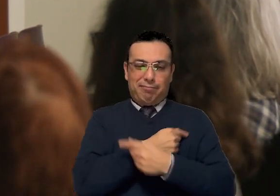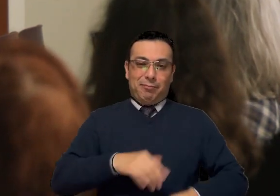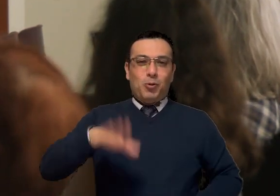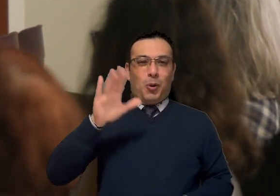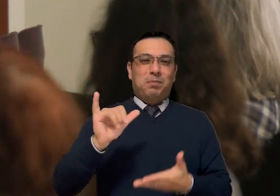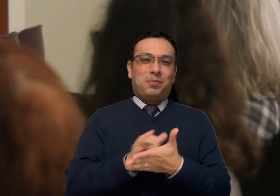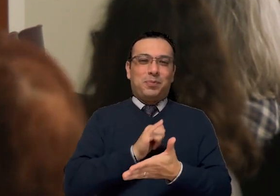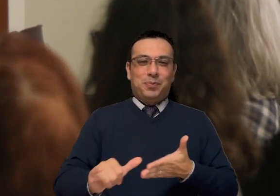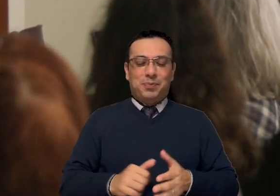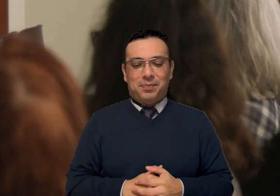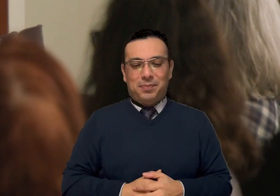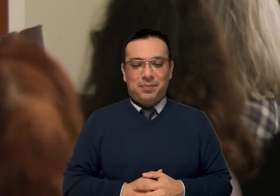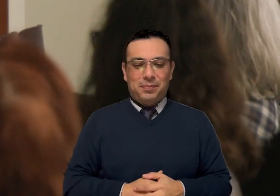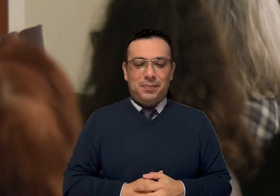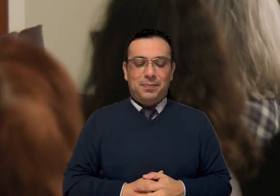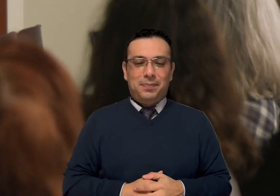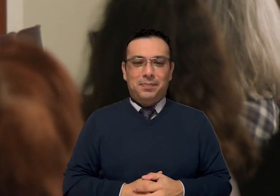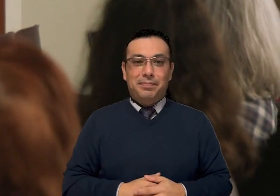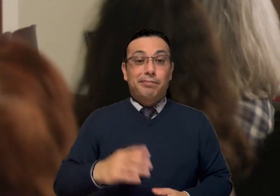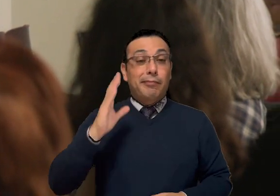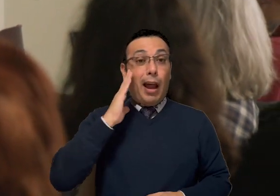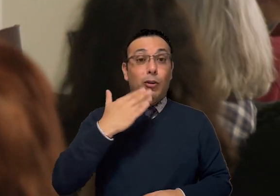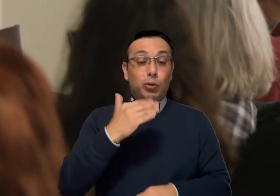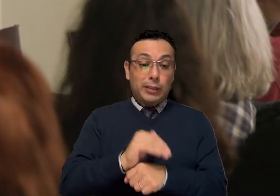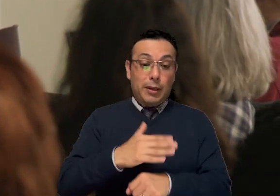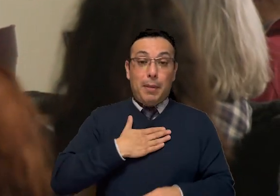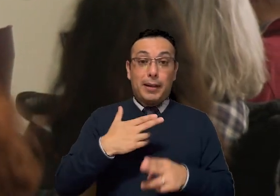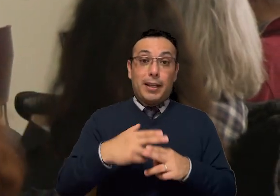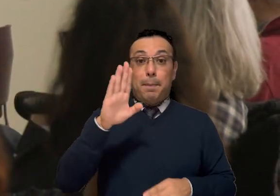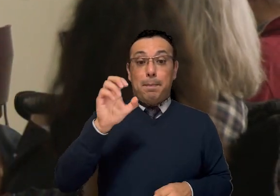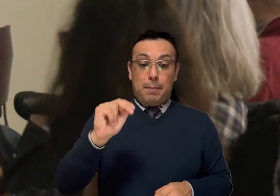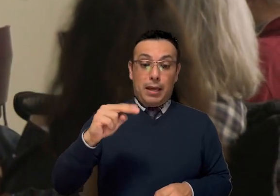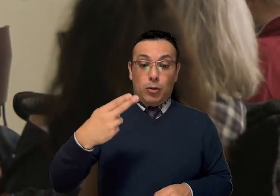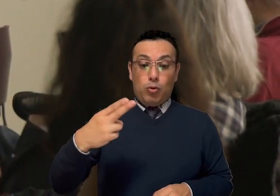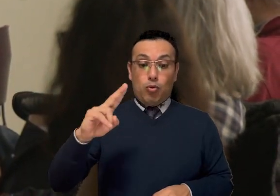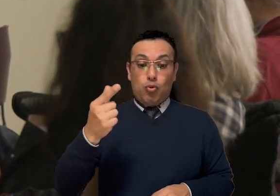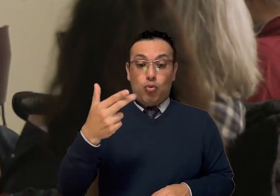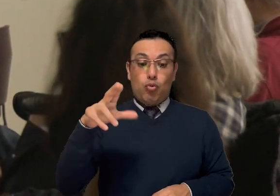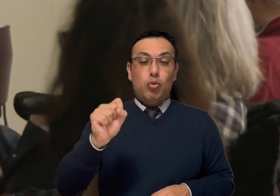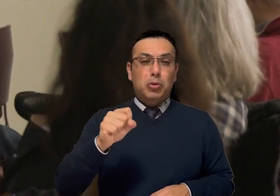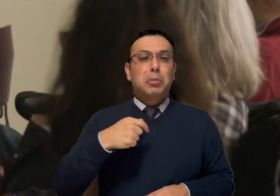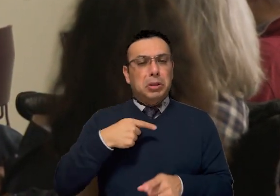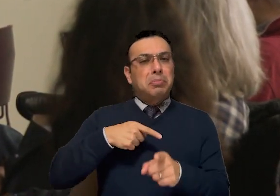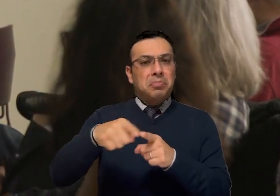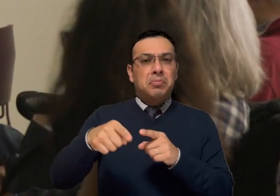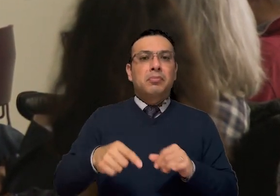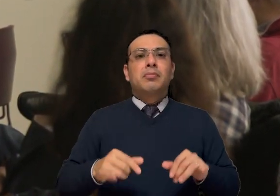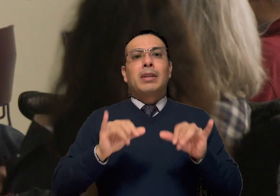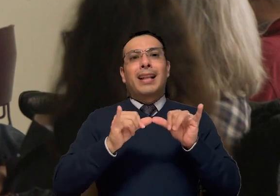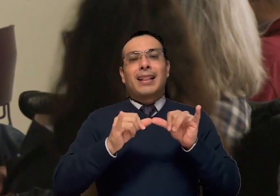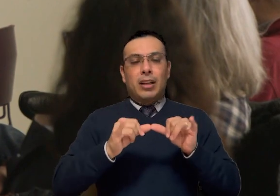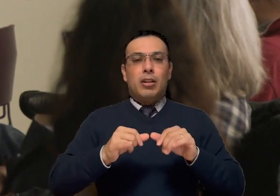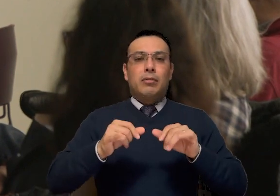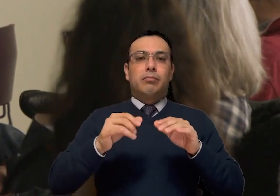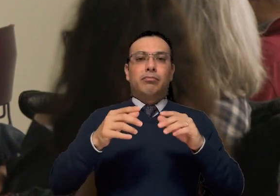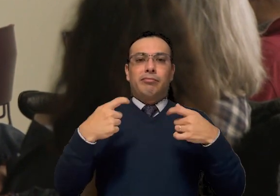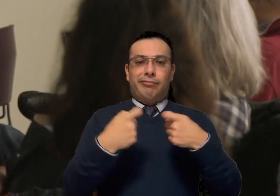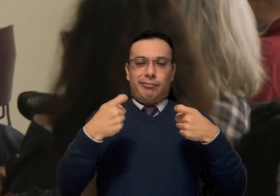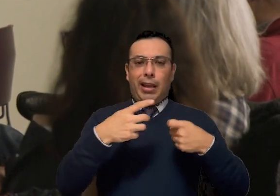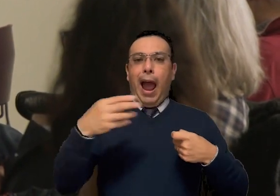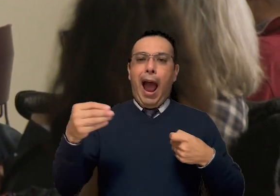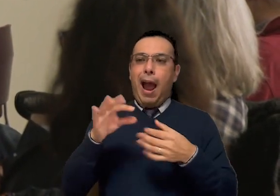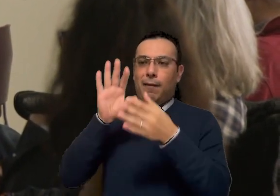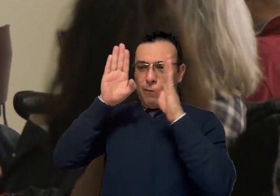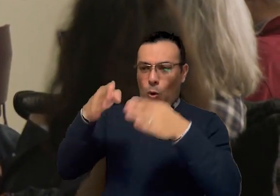Good evening, I'm Ben Hughes with Equinor. I'm an electrical engineer in our substation team, and I will be at the technical aspects poster in this